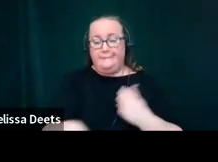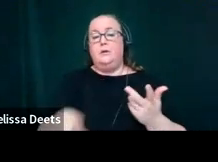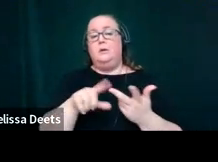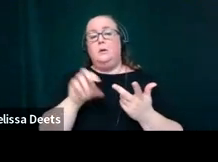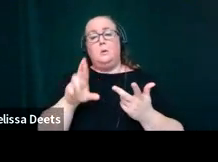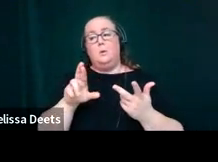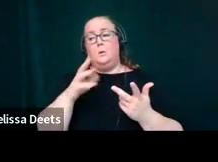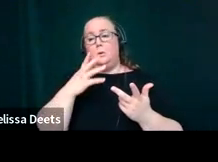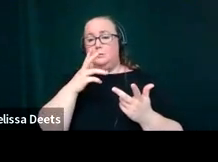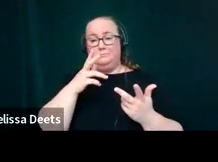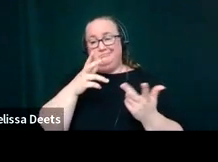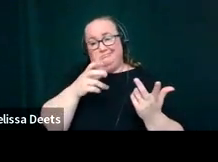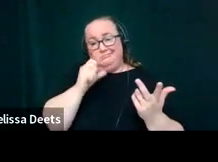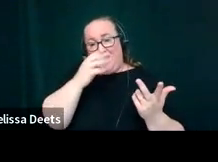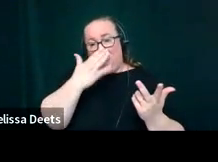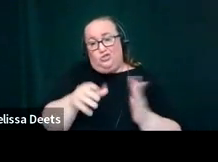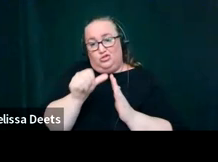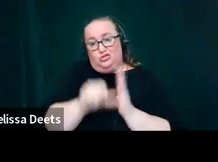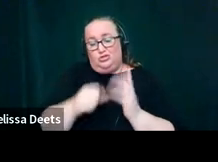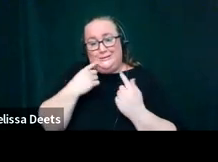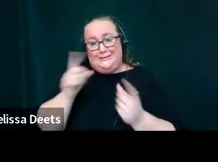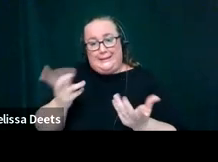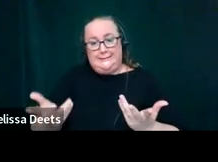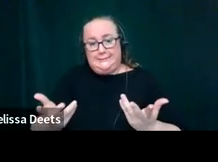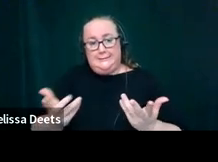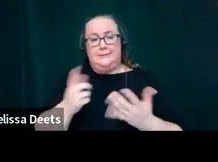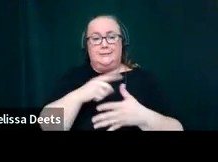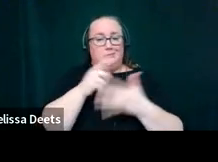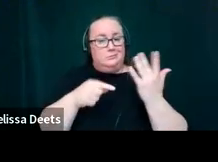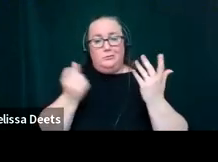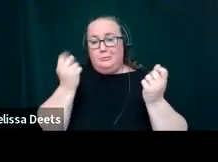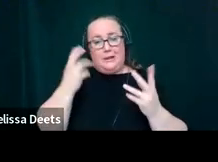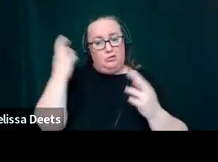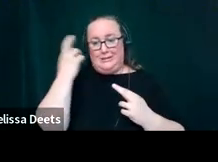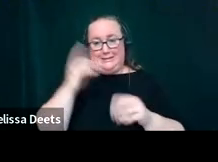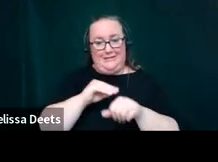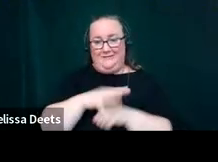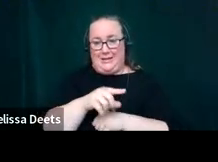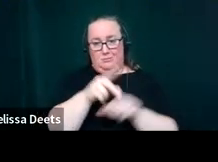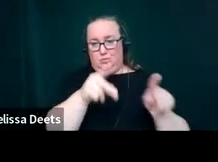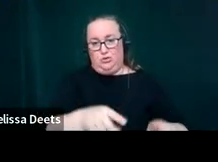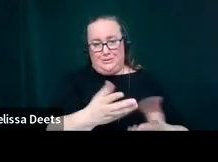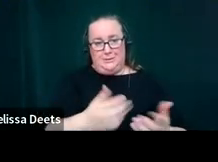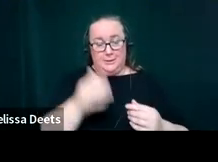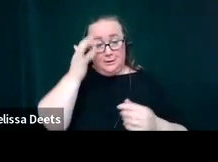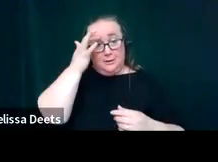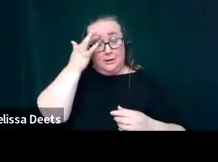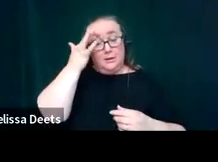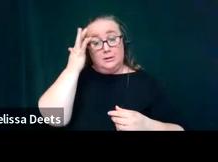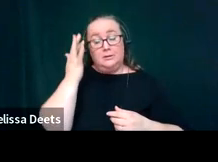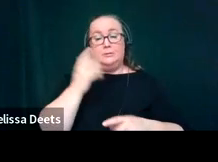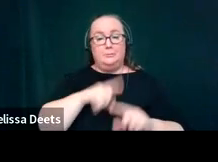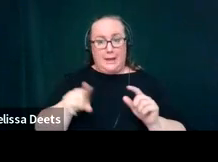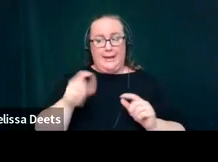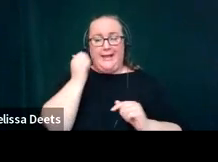surgical candidates. So really, for a variety of reasons, not a day goes by in clinic that patients don't